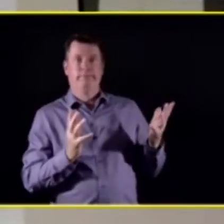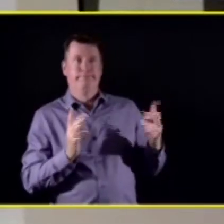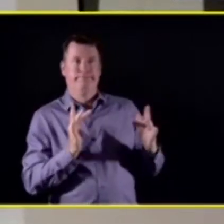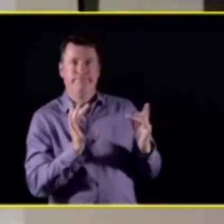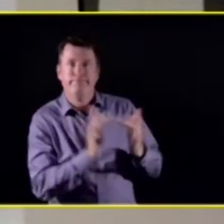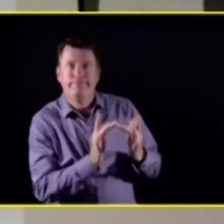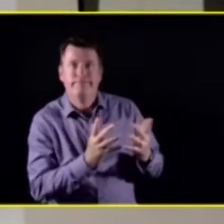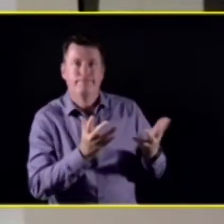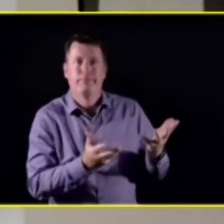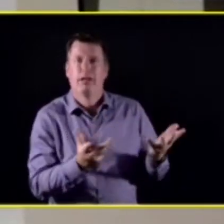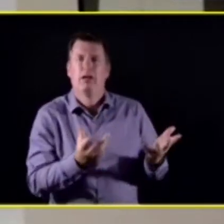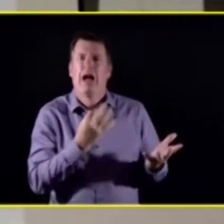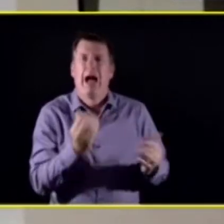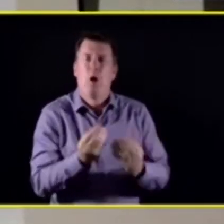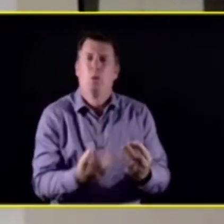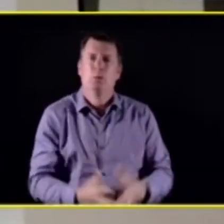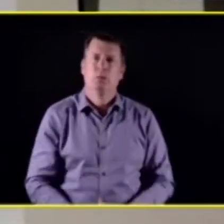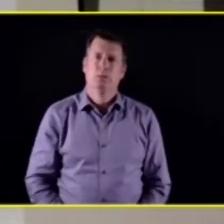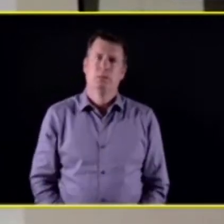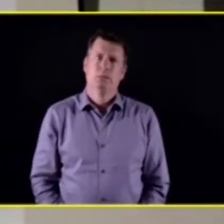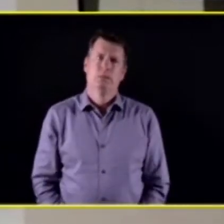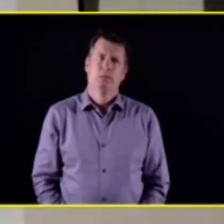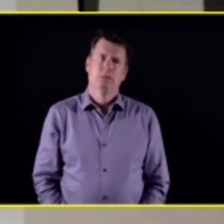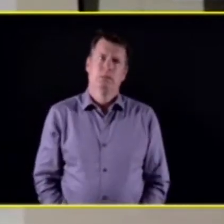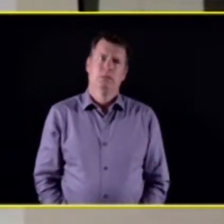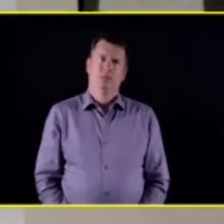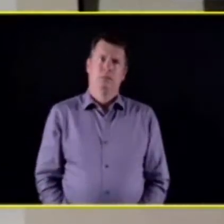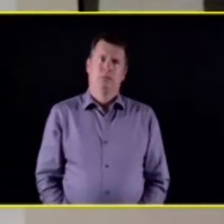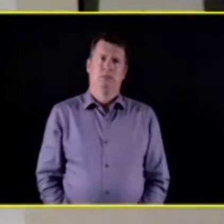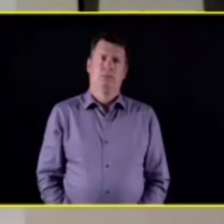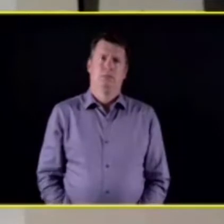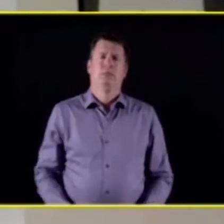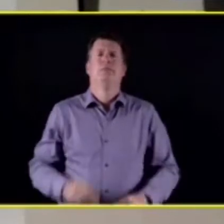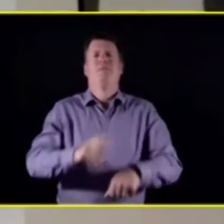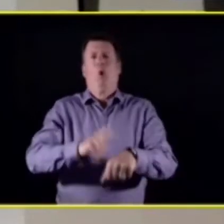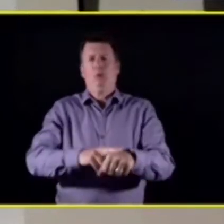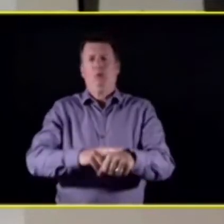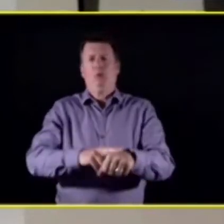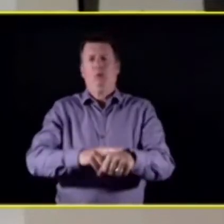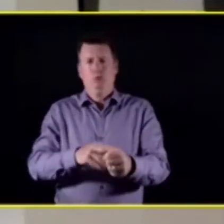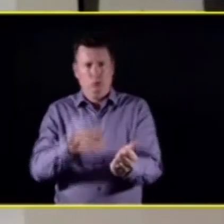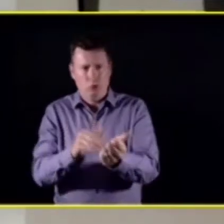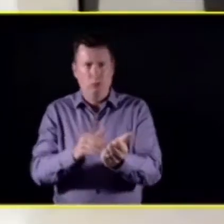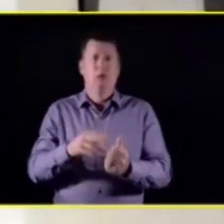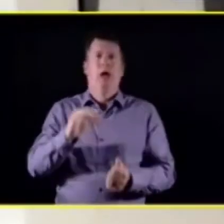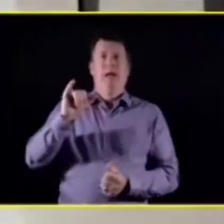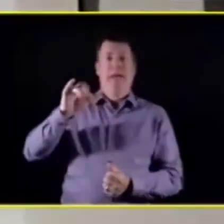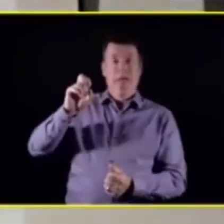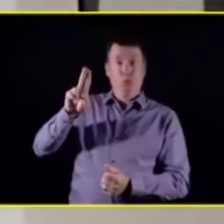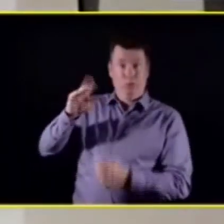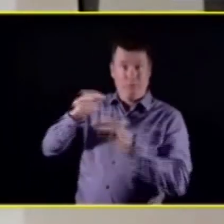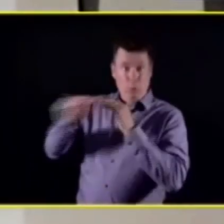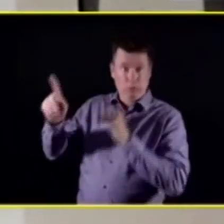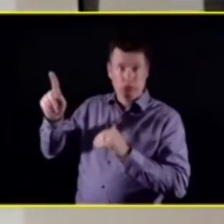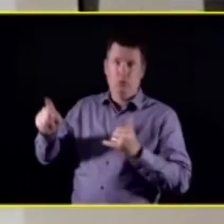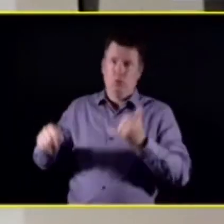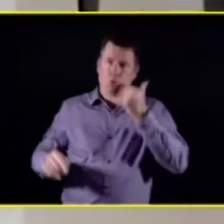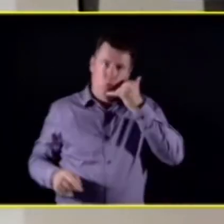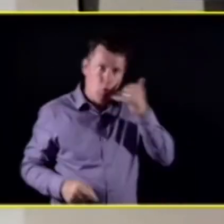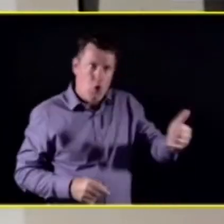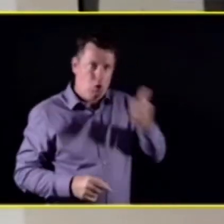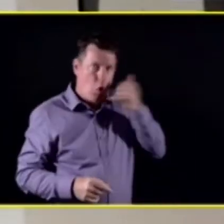my family was on the phone with the doctors from the ICU on a daily basis.